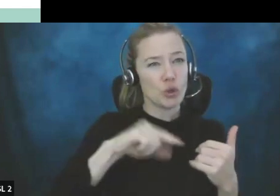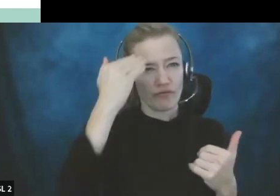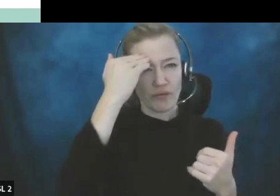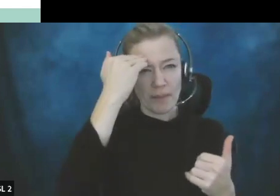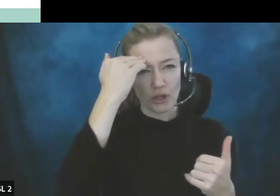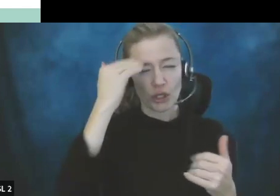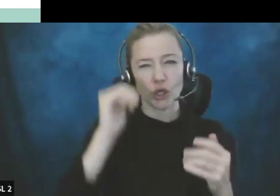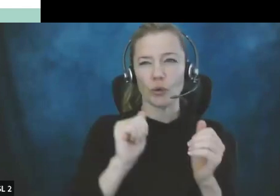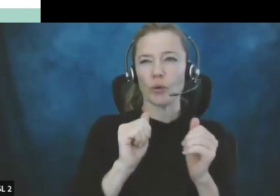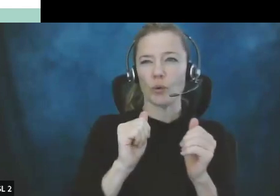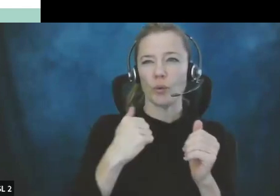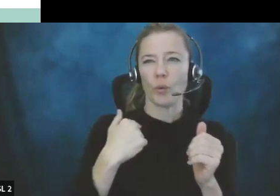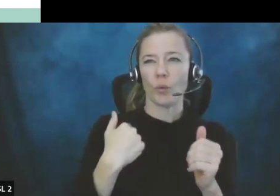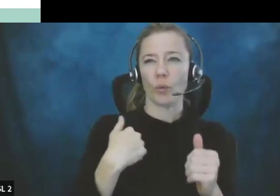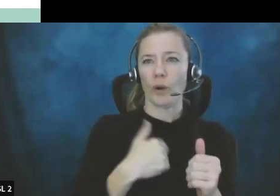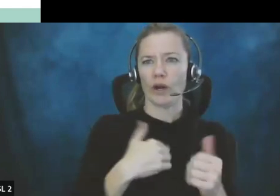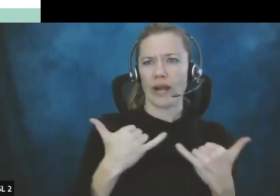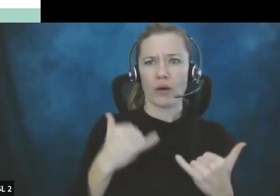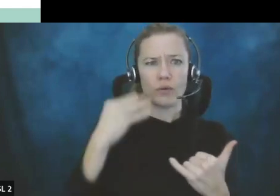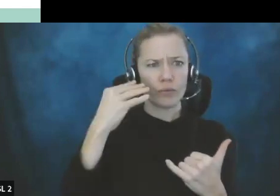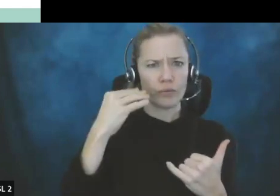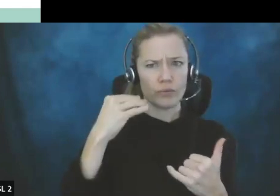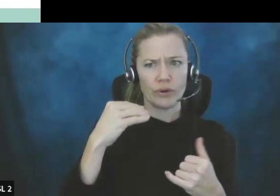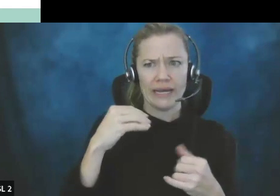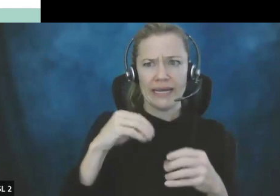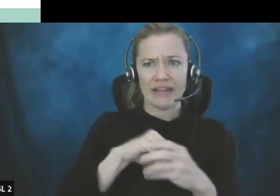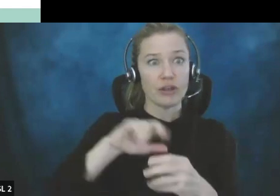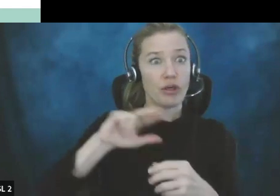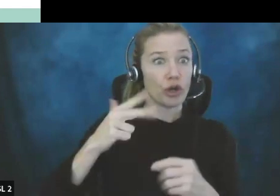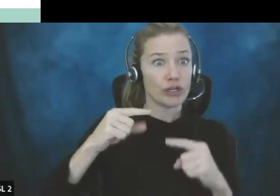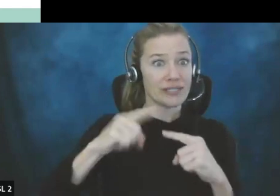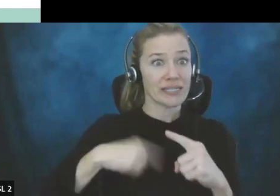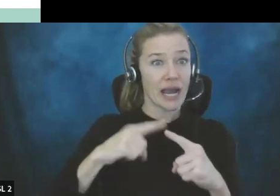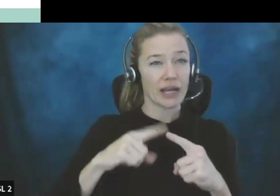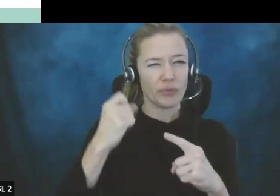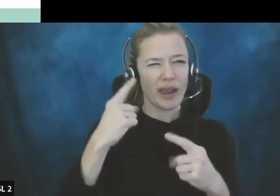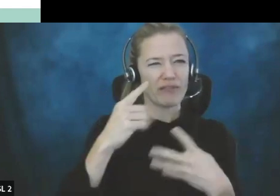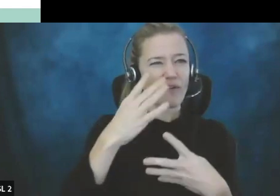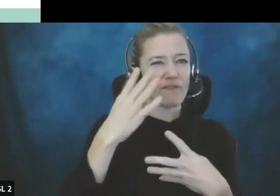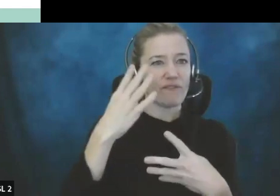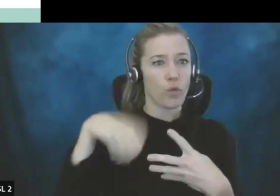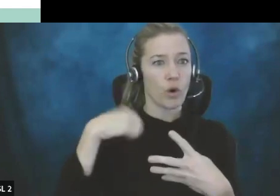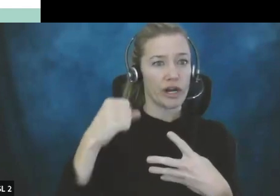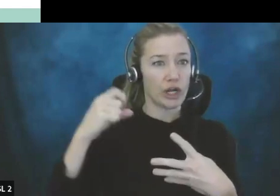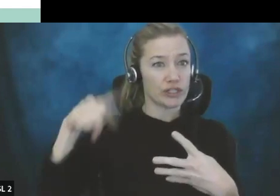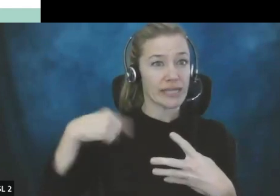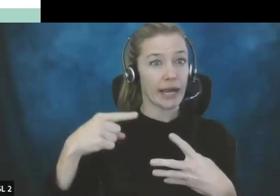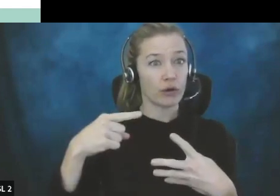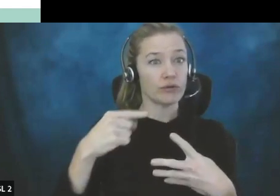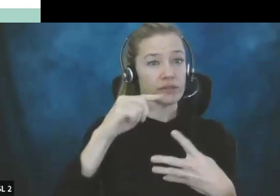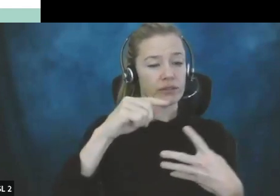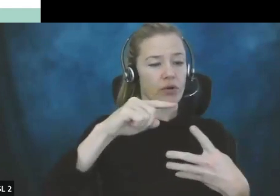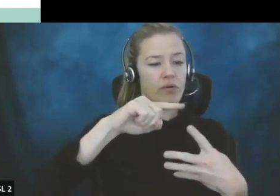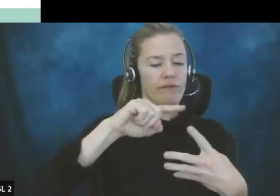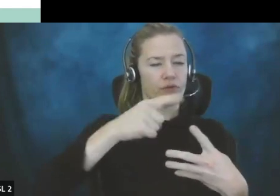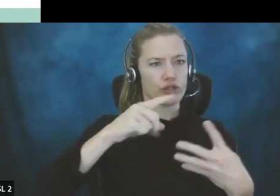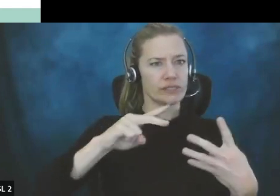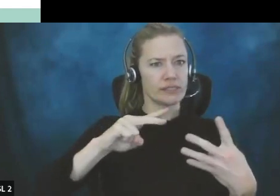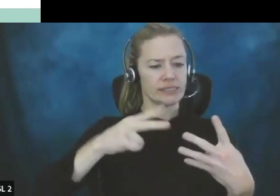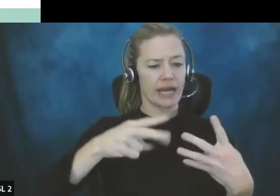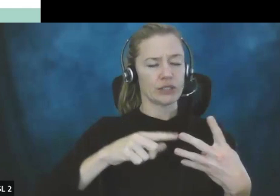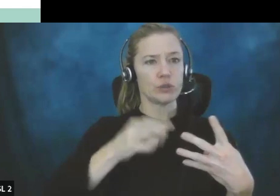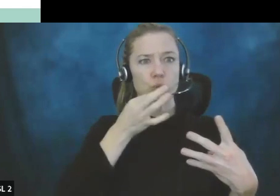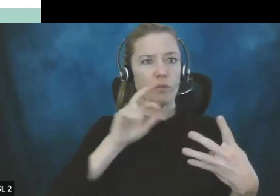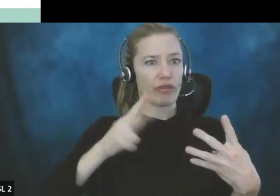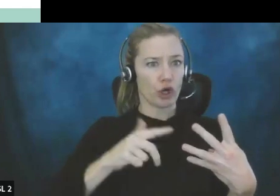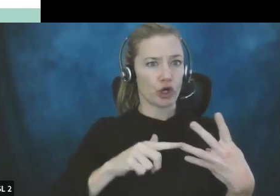very familiar. We're in our 3rd cycle. We have 4-year cycles. We're in